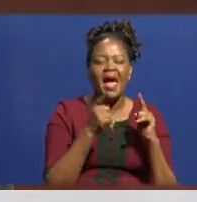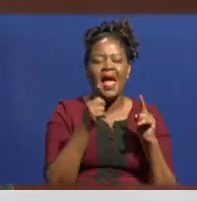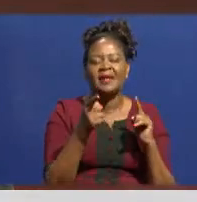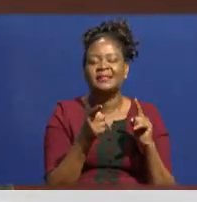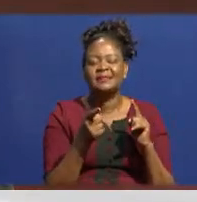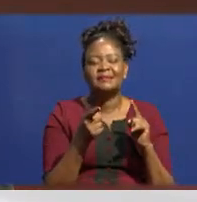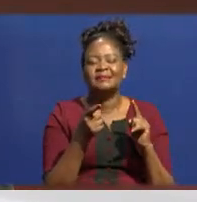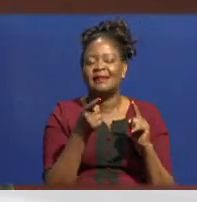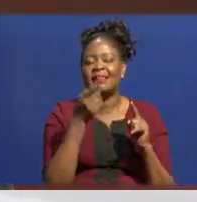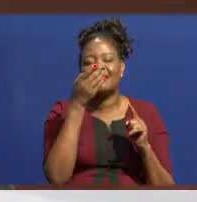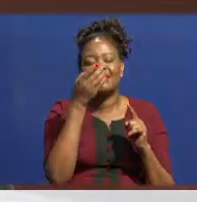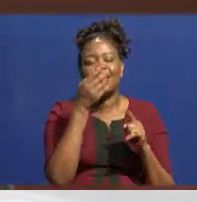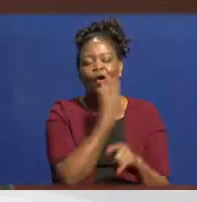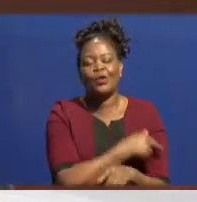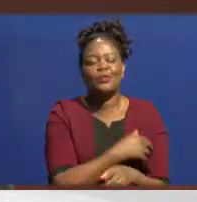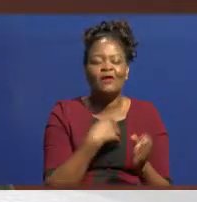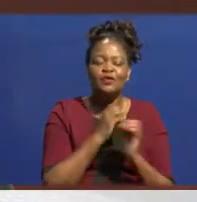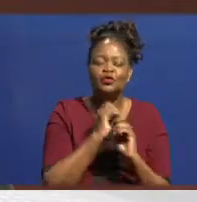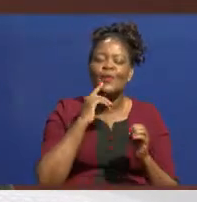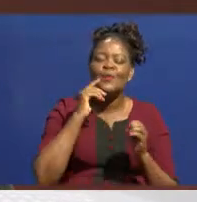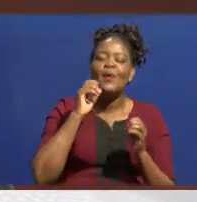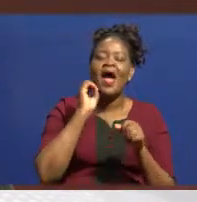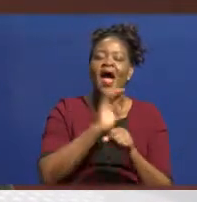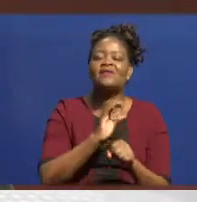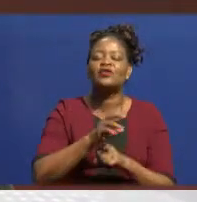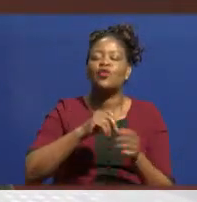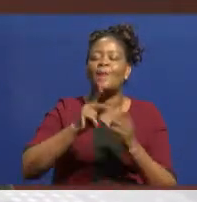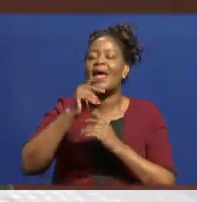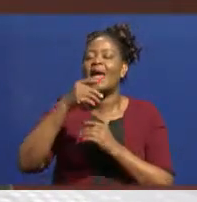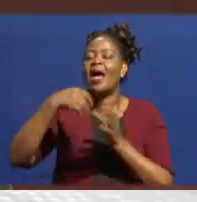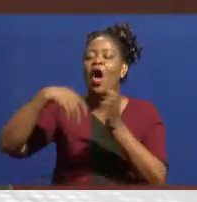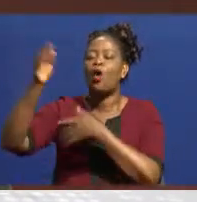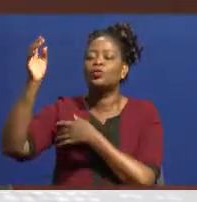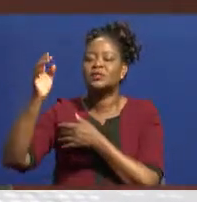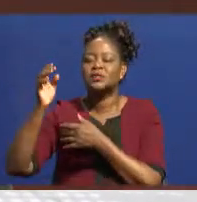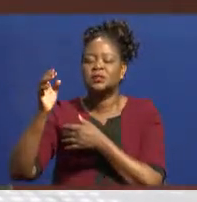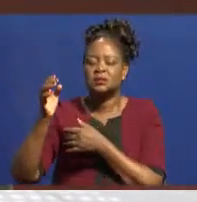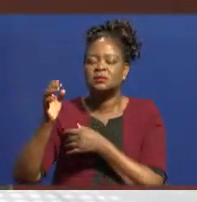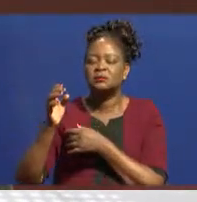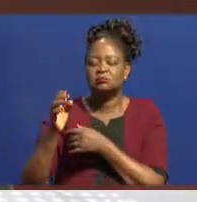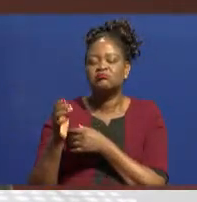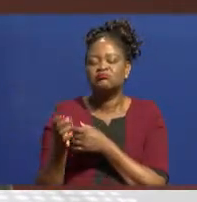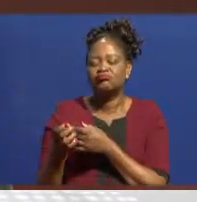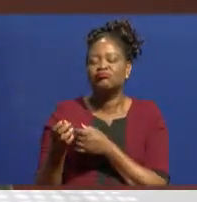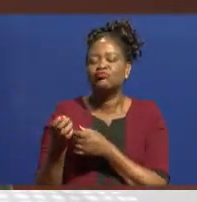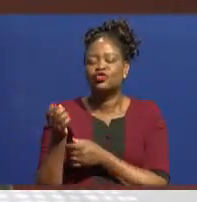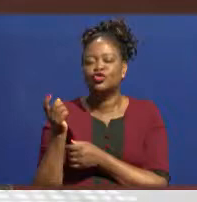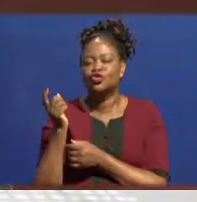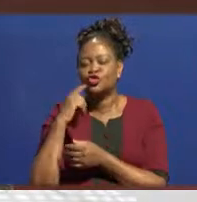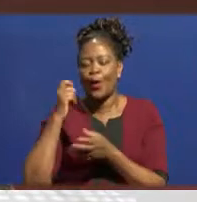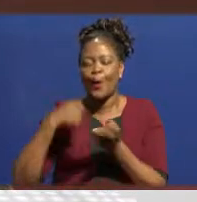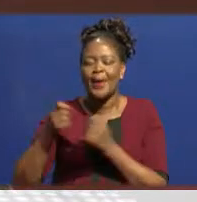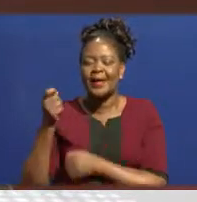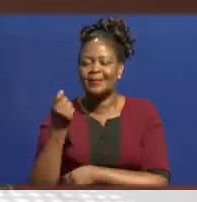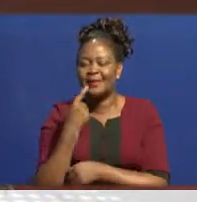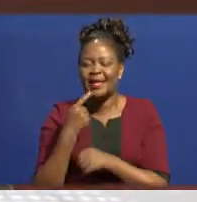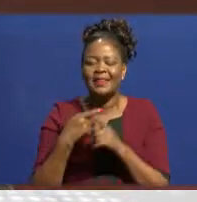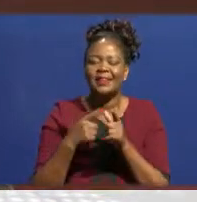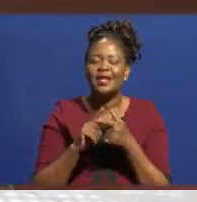People are told to go and buy from an outside or outlet chemist. And all those chemists are owned